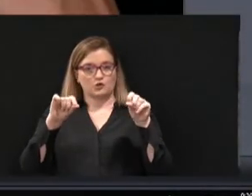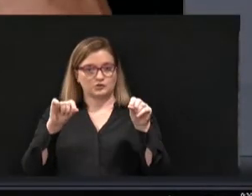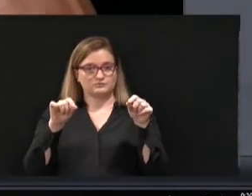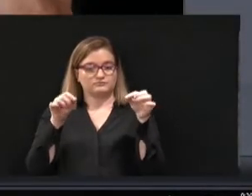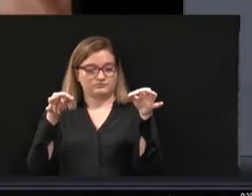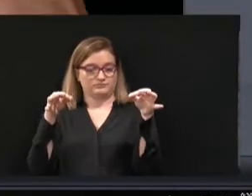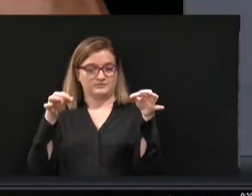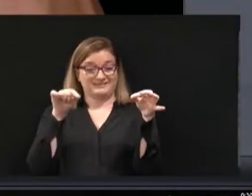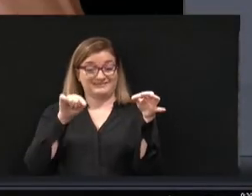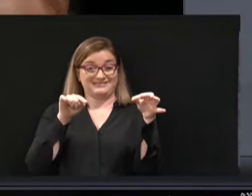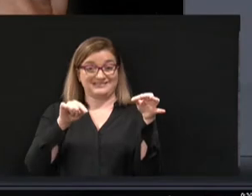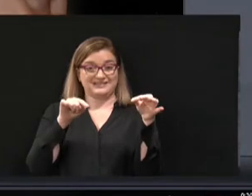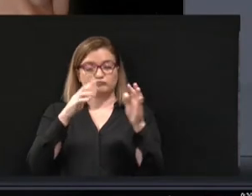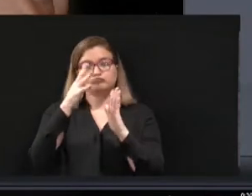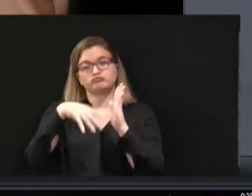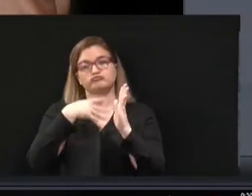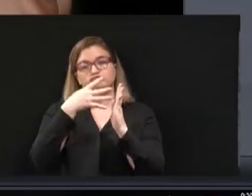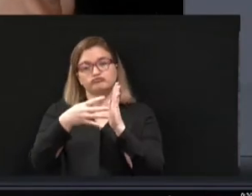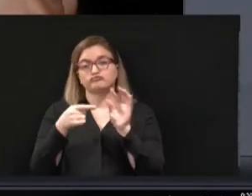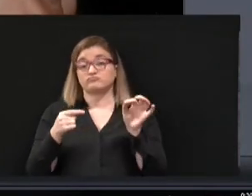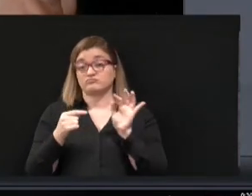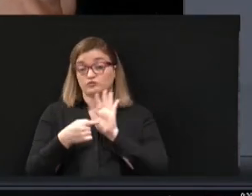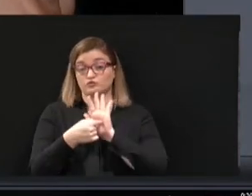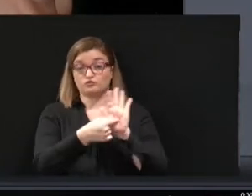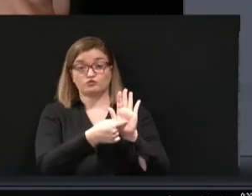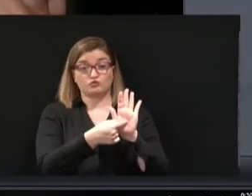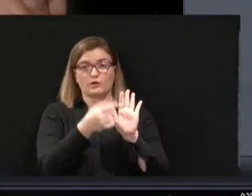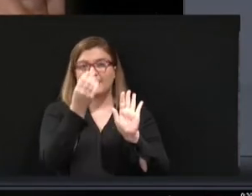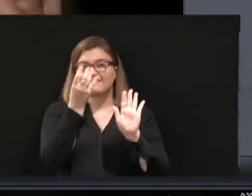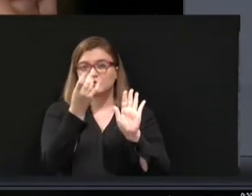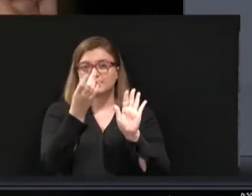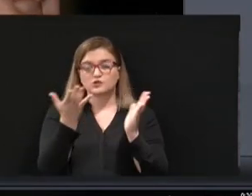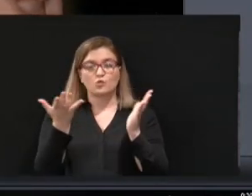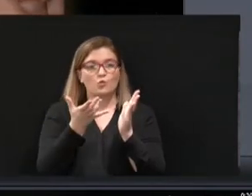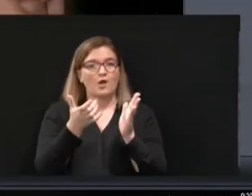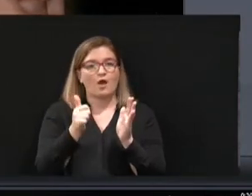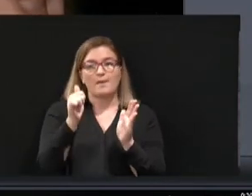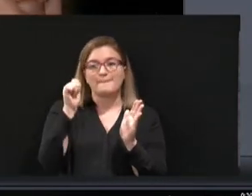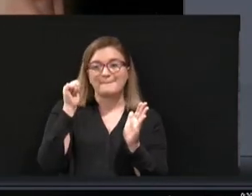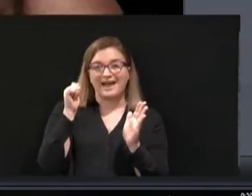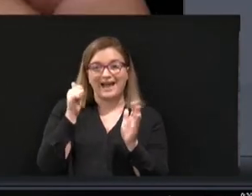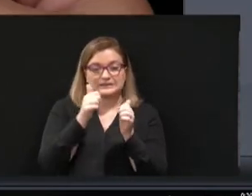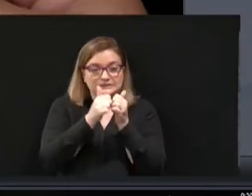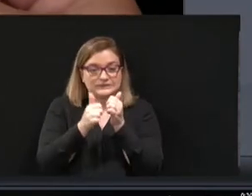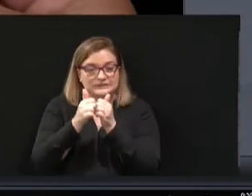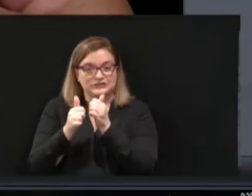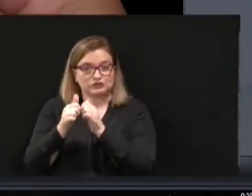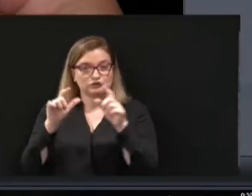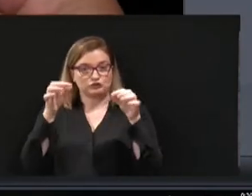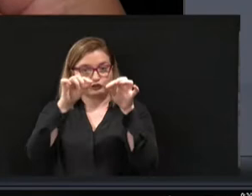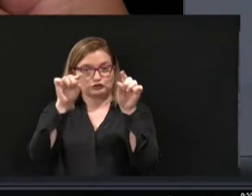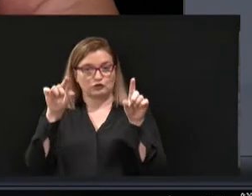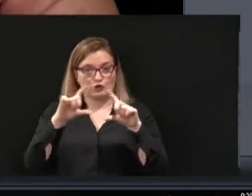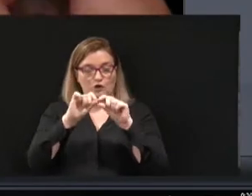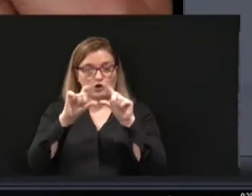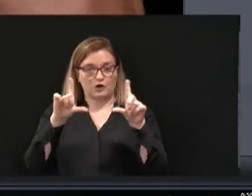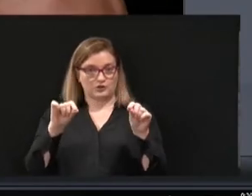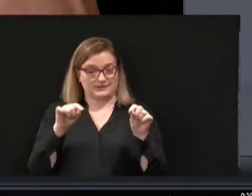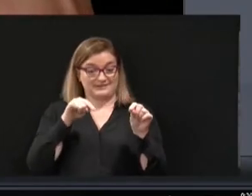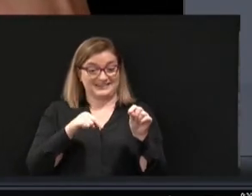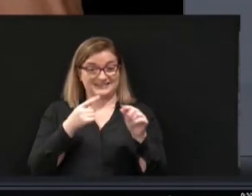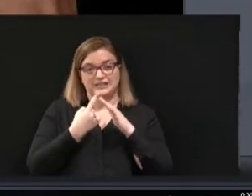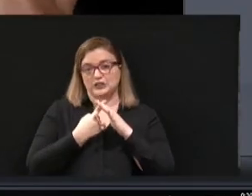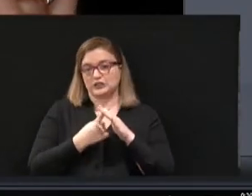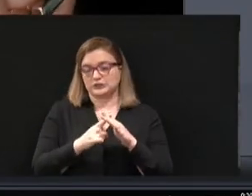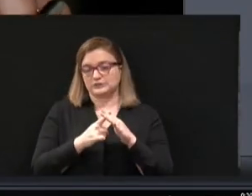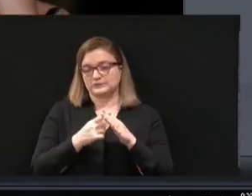is just a little diagram that tells you the information that's on the back of each card. This is just the intro card. And we're